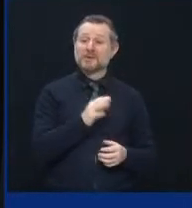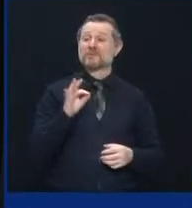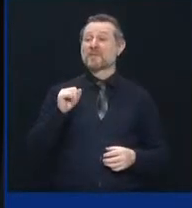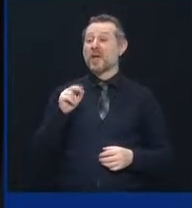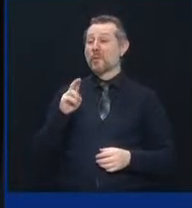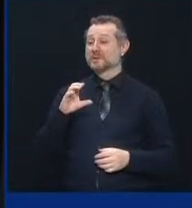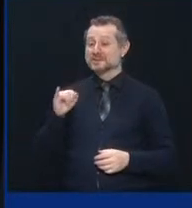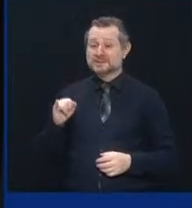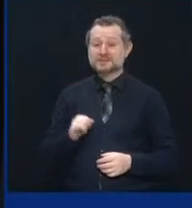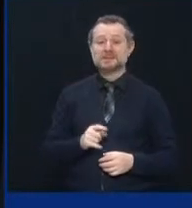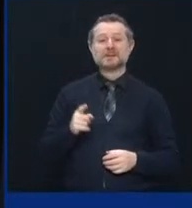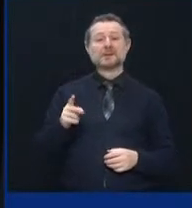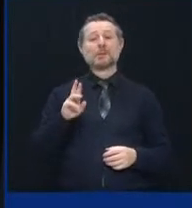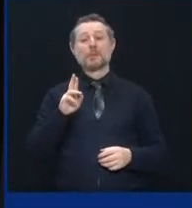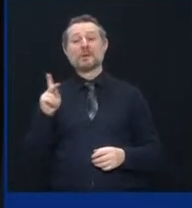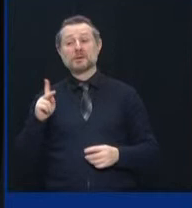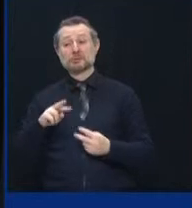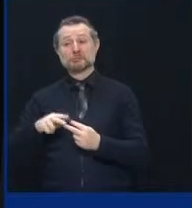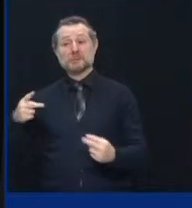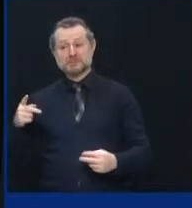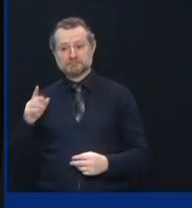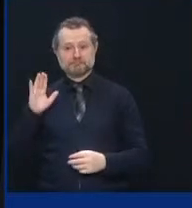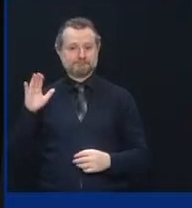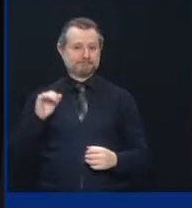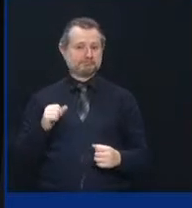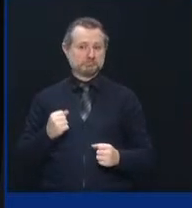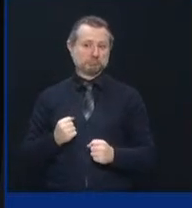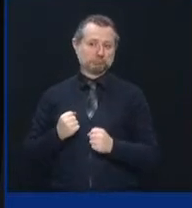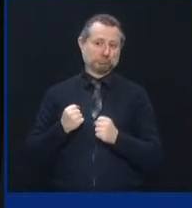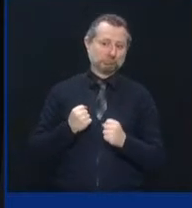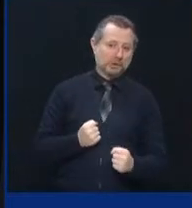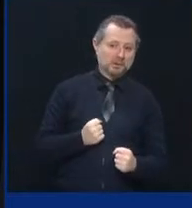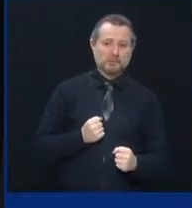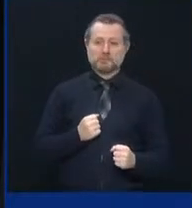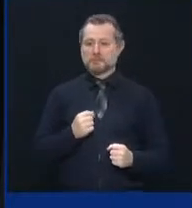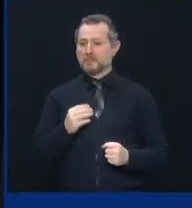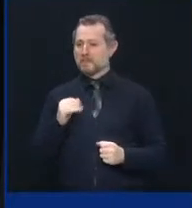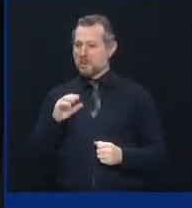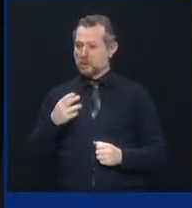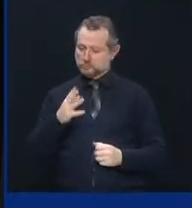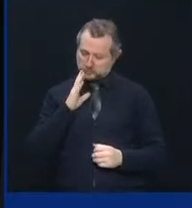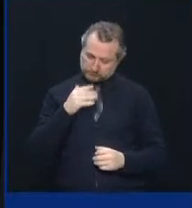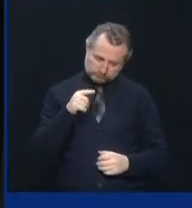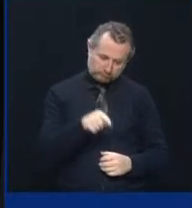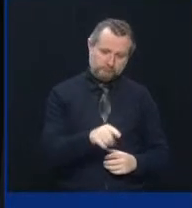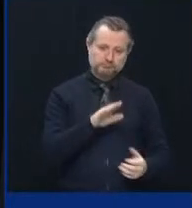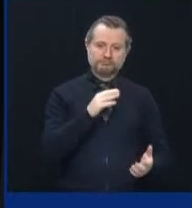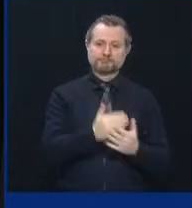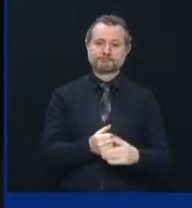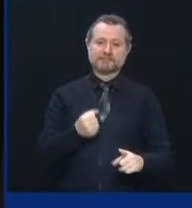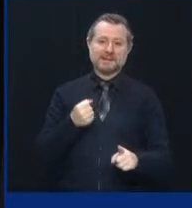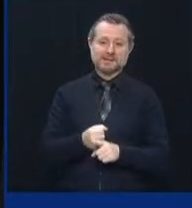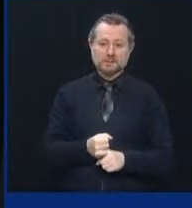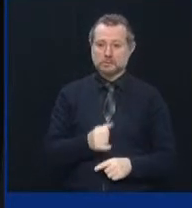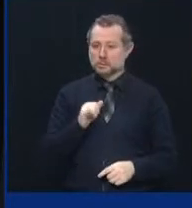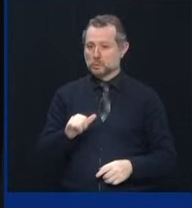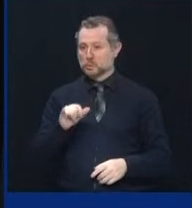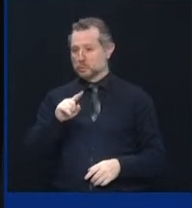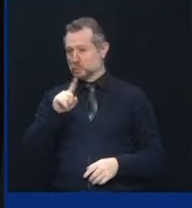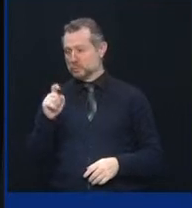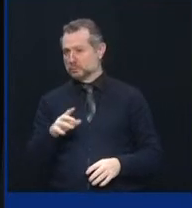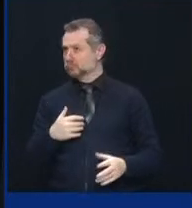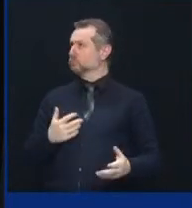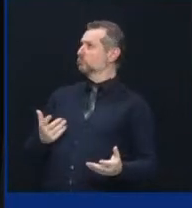the dominant strain by March, that's a big question mark, because that